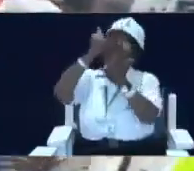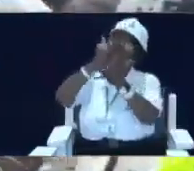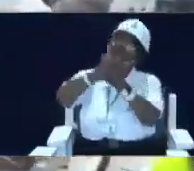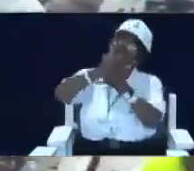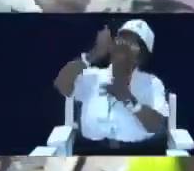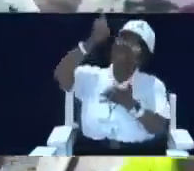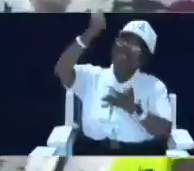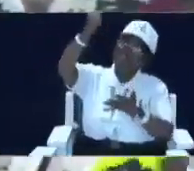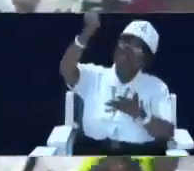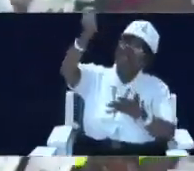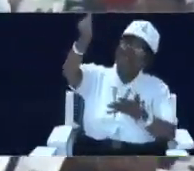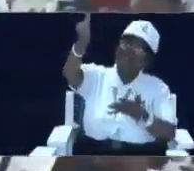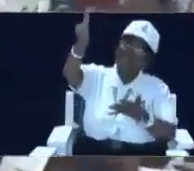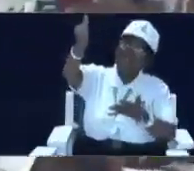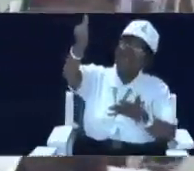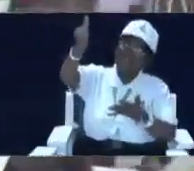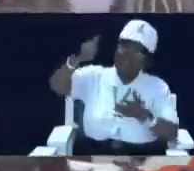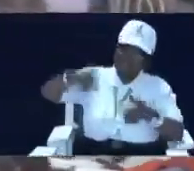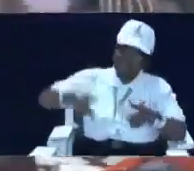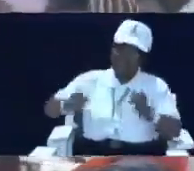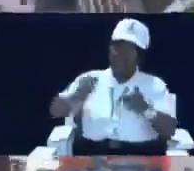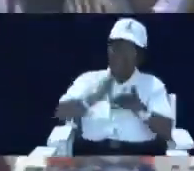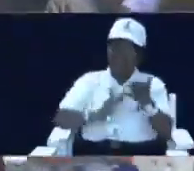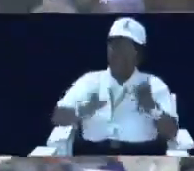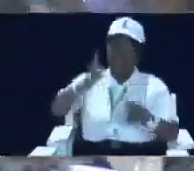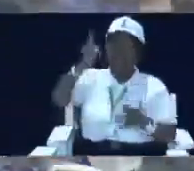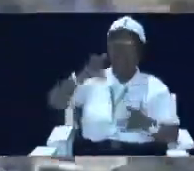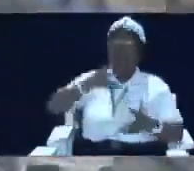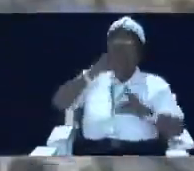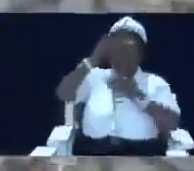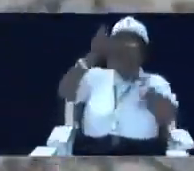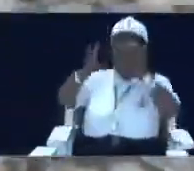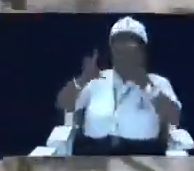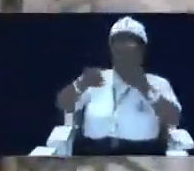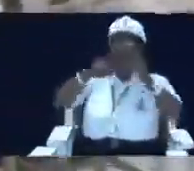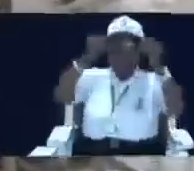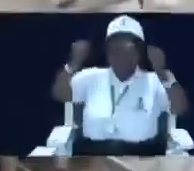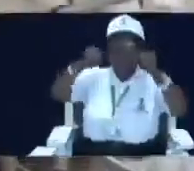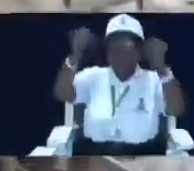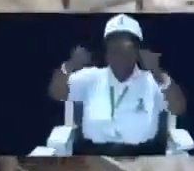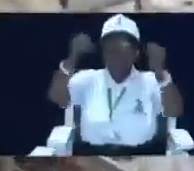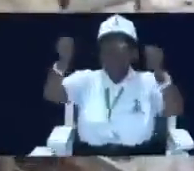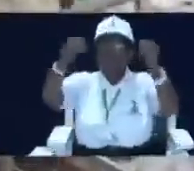Amen. Well, let someone shout hallelujah.